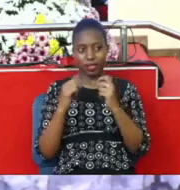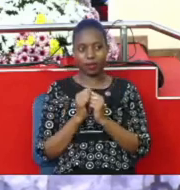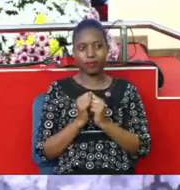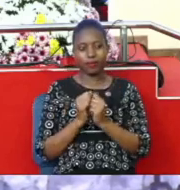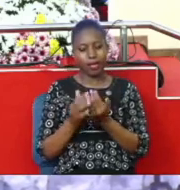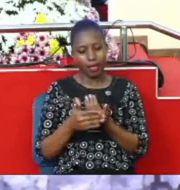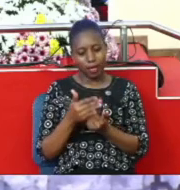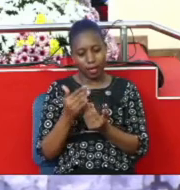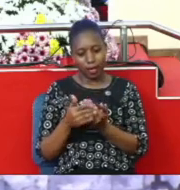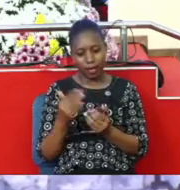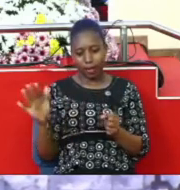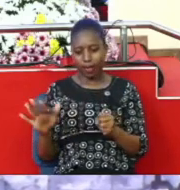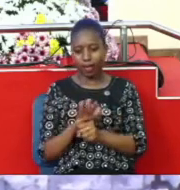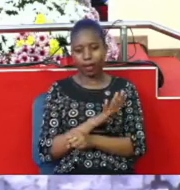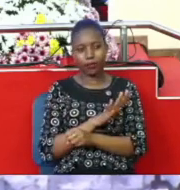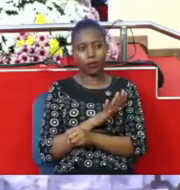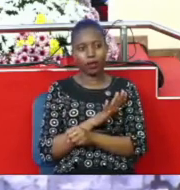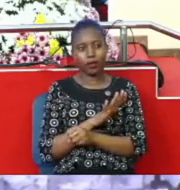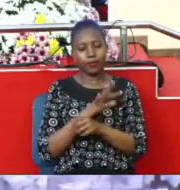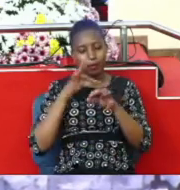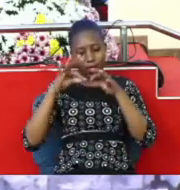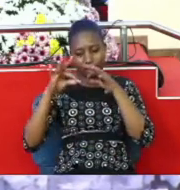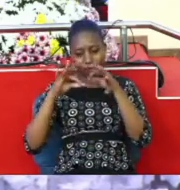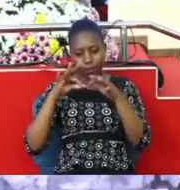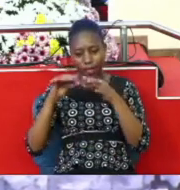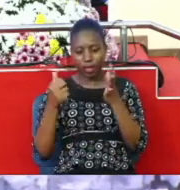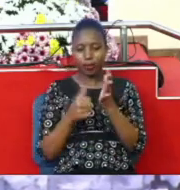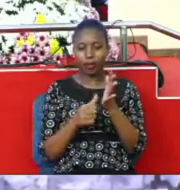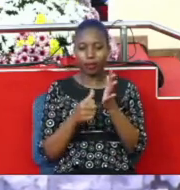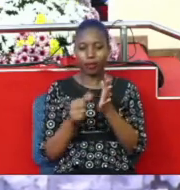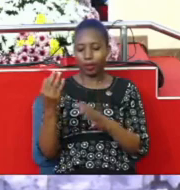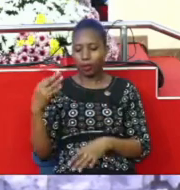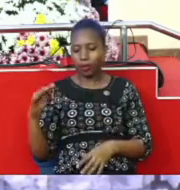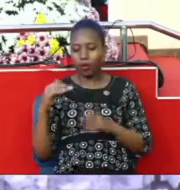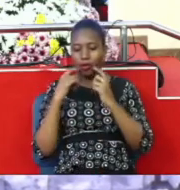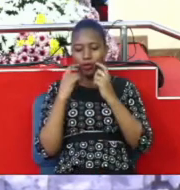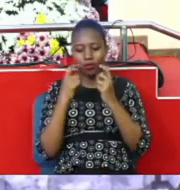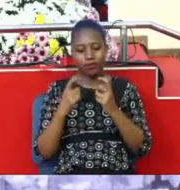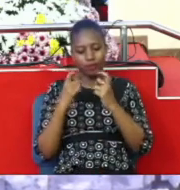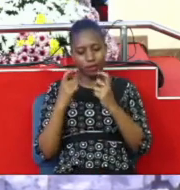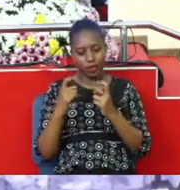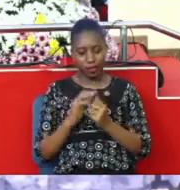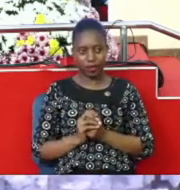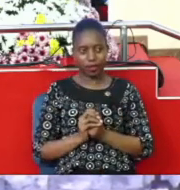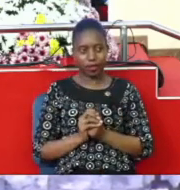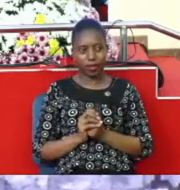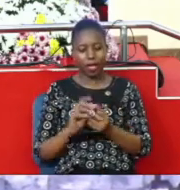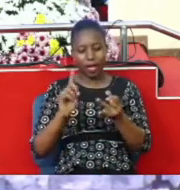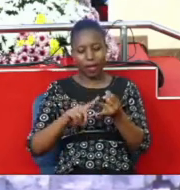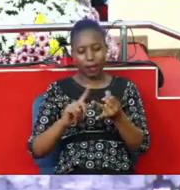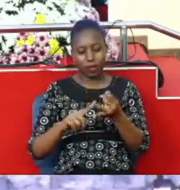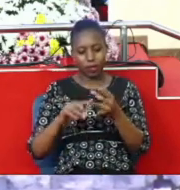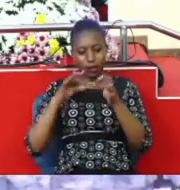carefully the problem of sin, because sin is there. And then explain how faith in